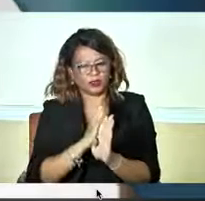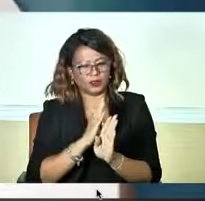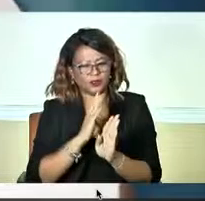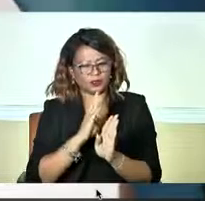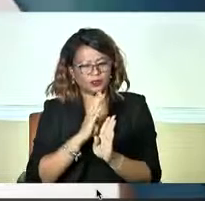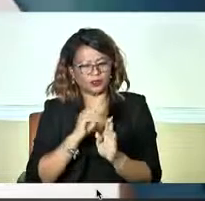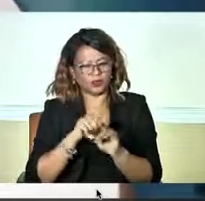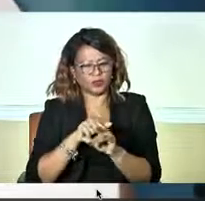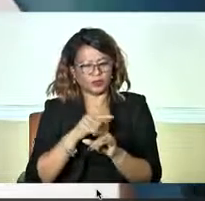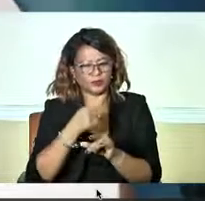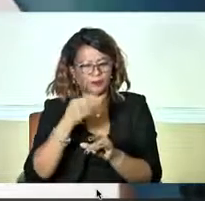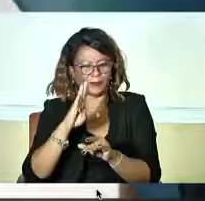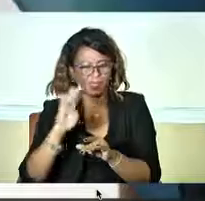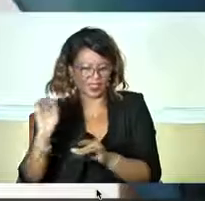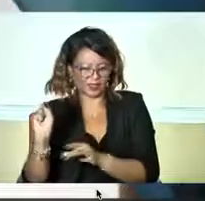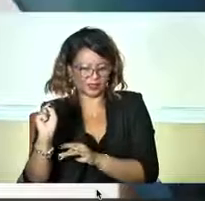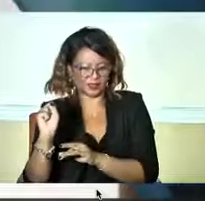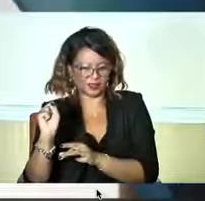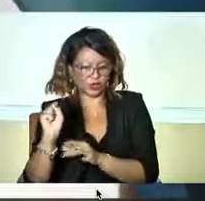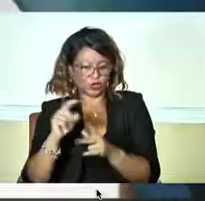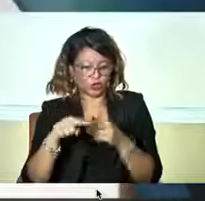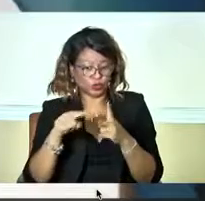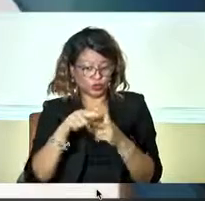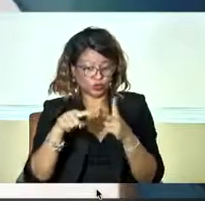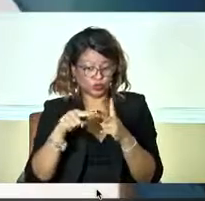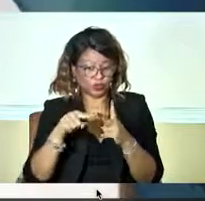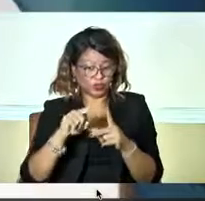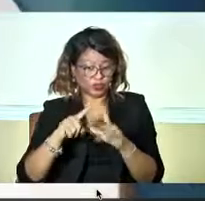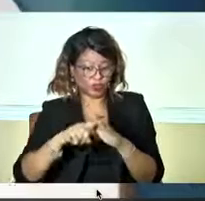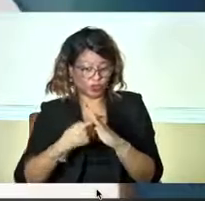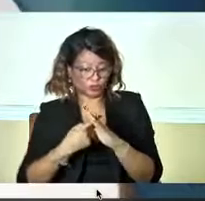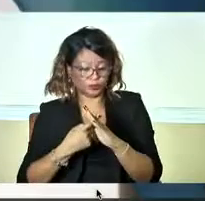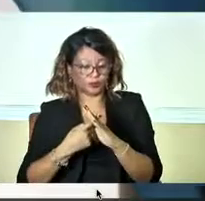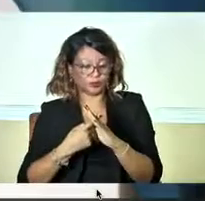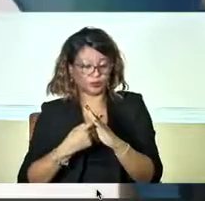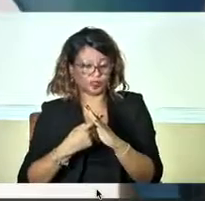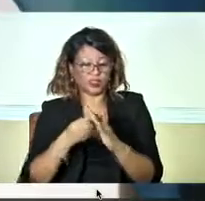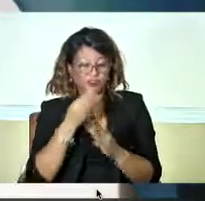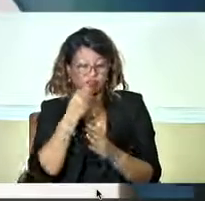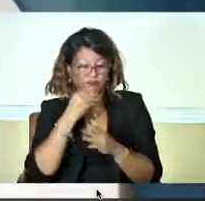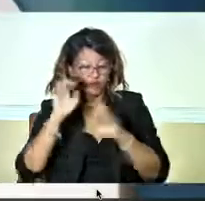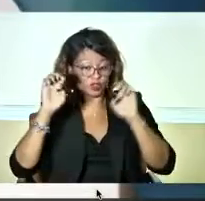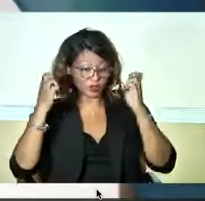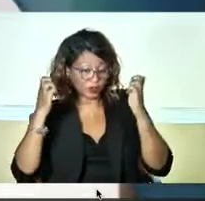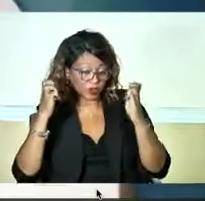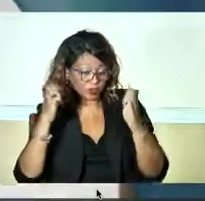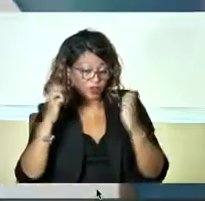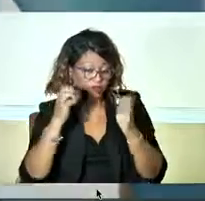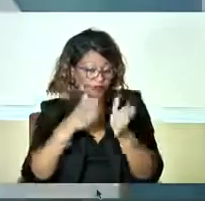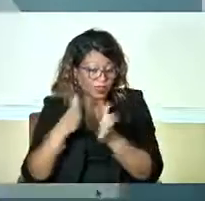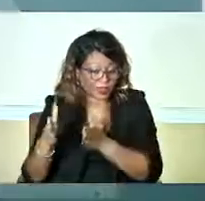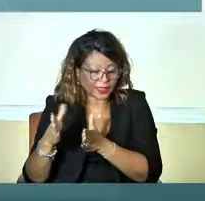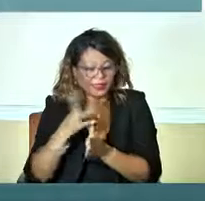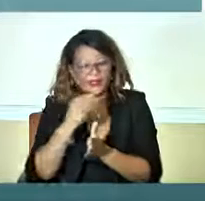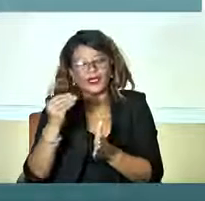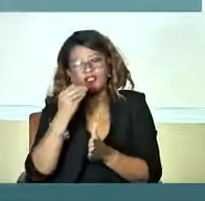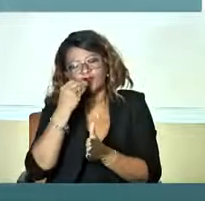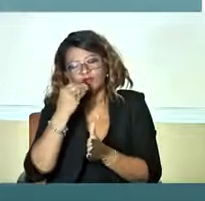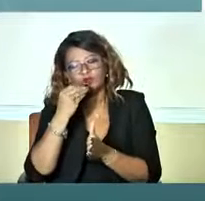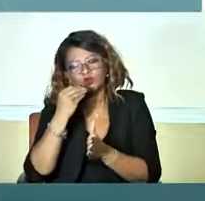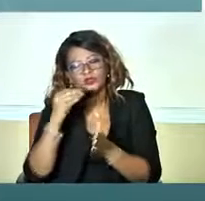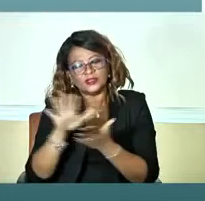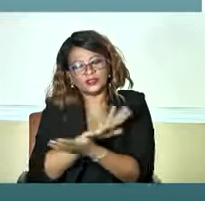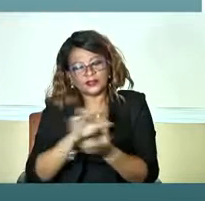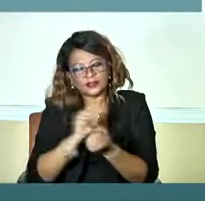socialassistance.bahamas.gov.bs. 2 of these have already been launched. That is the Food Emergency Plan and the Food